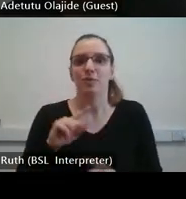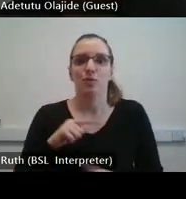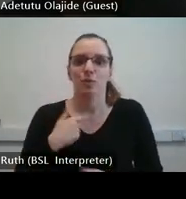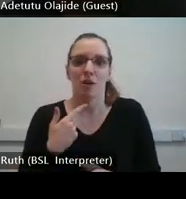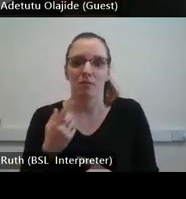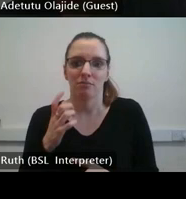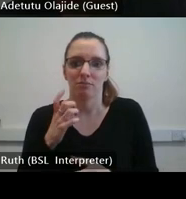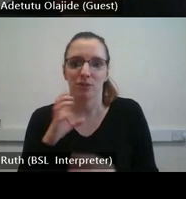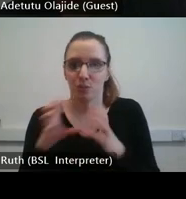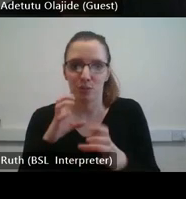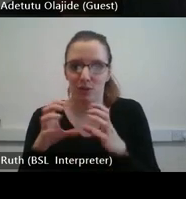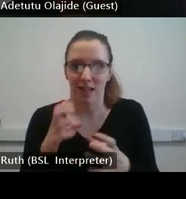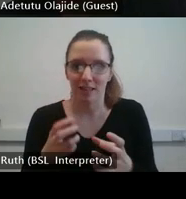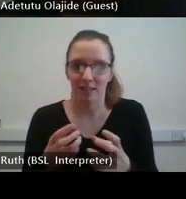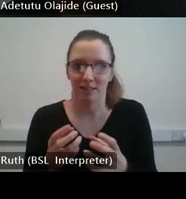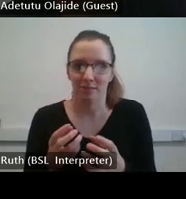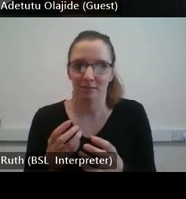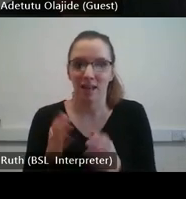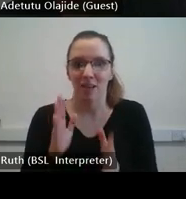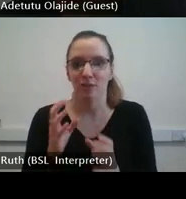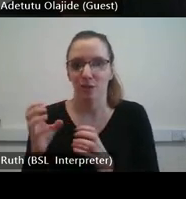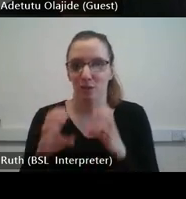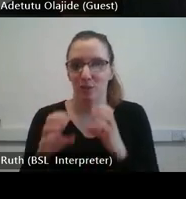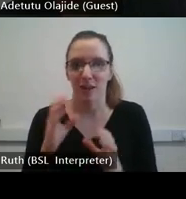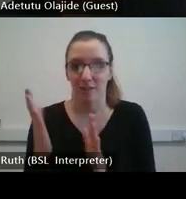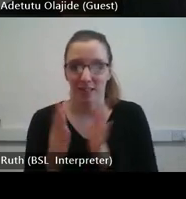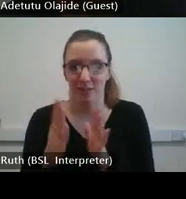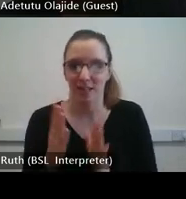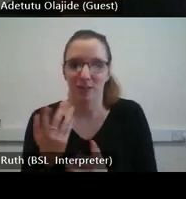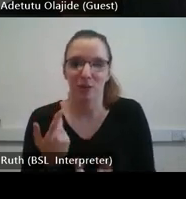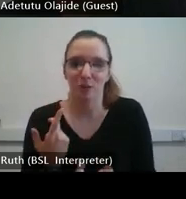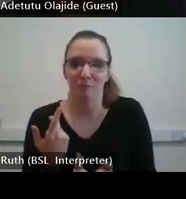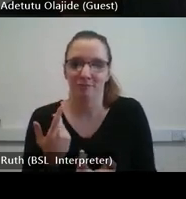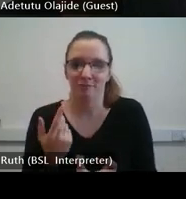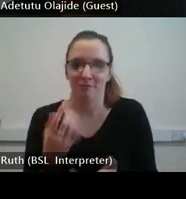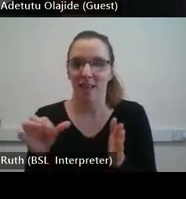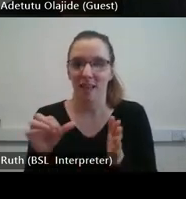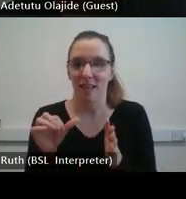room, you need to read the premises, work out. Stuff comes up, doesn't it? Yeah. And